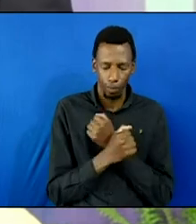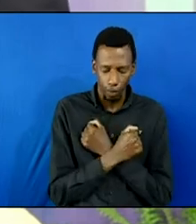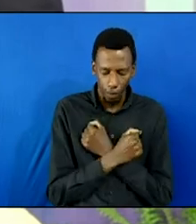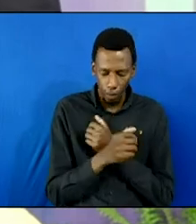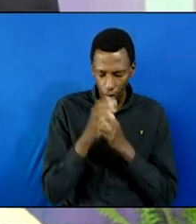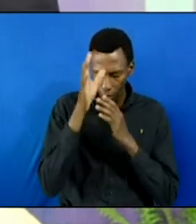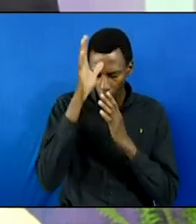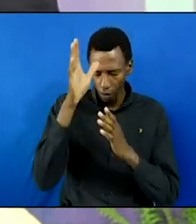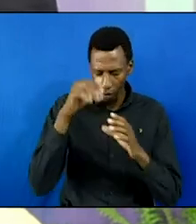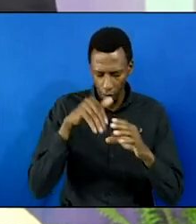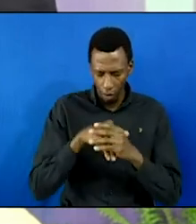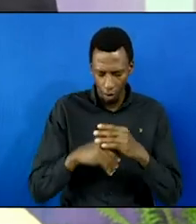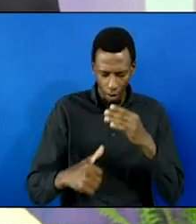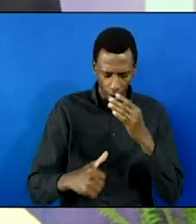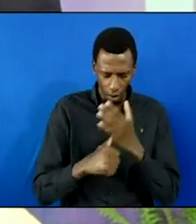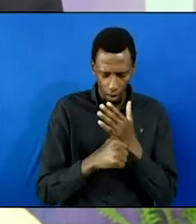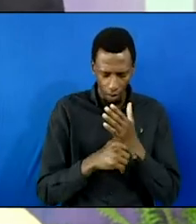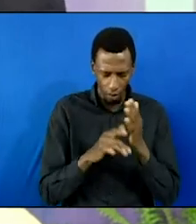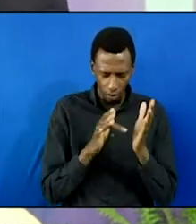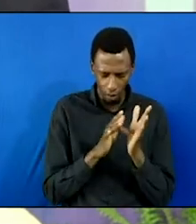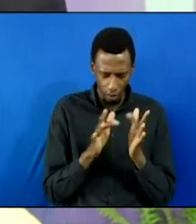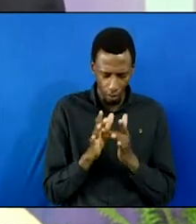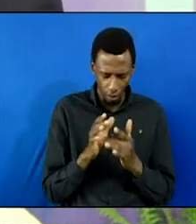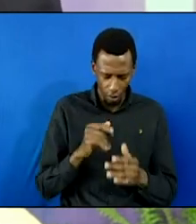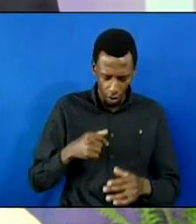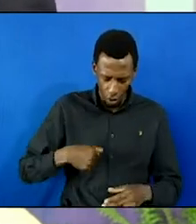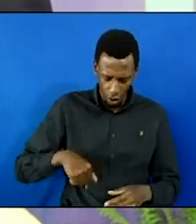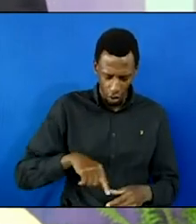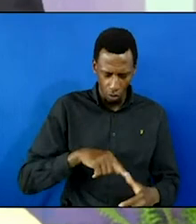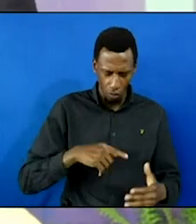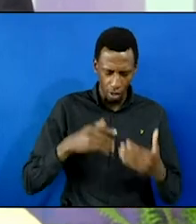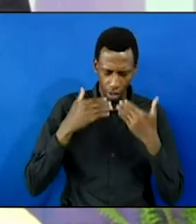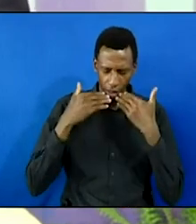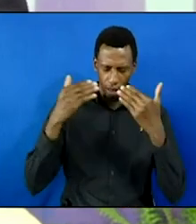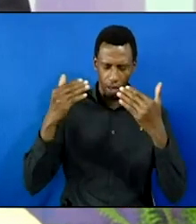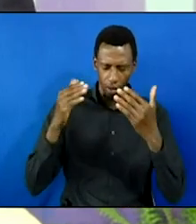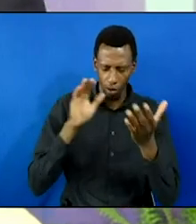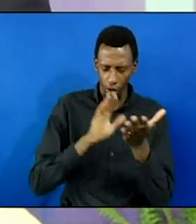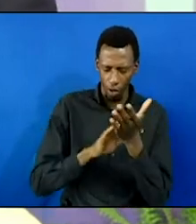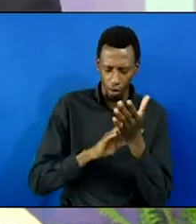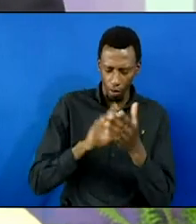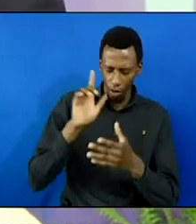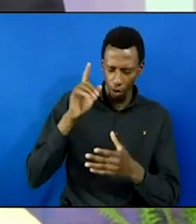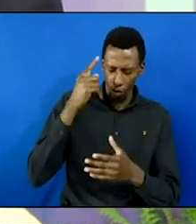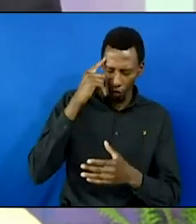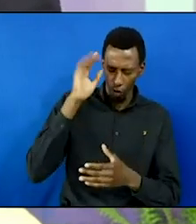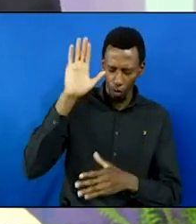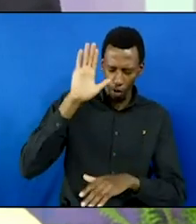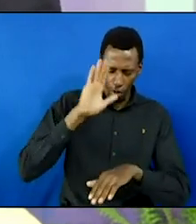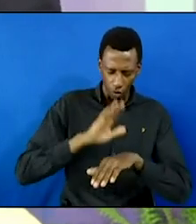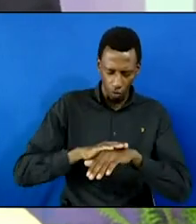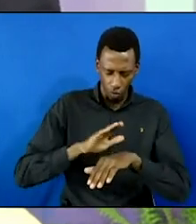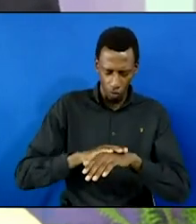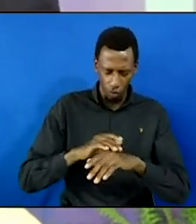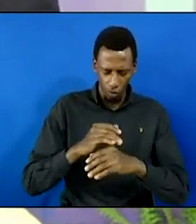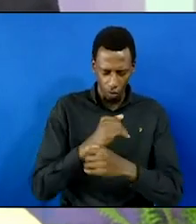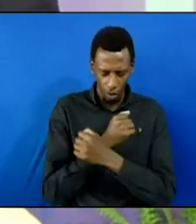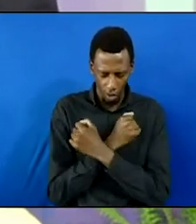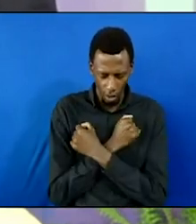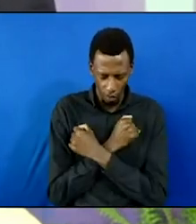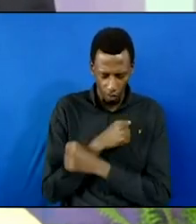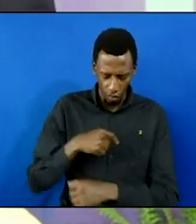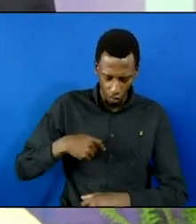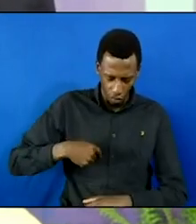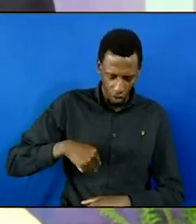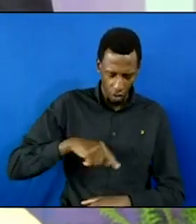Loving Father, in the name of Jesus, we thank you and praise you for your great love. We